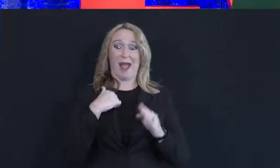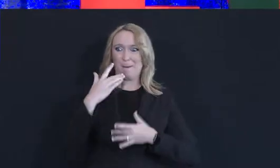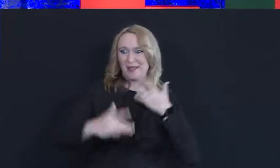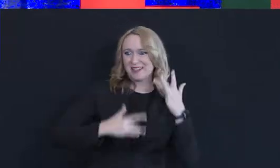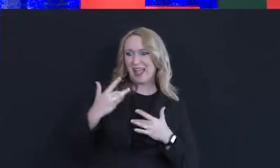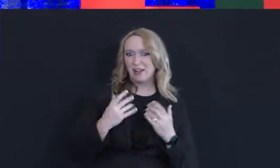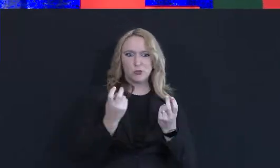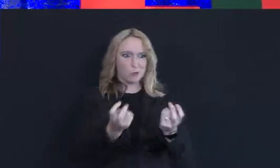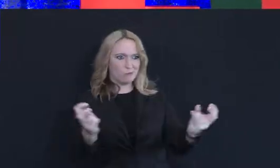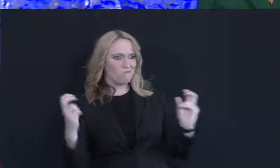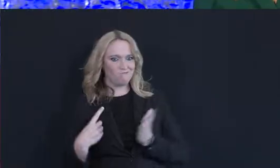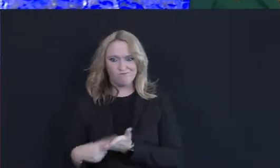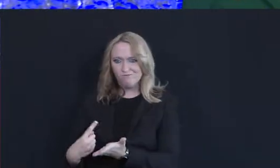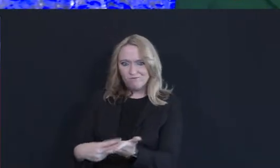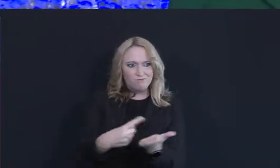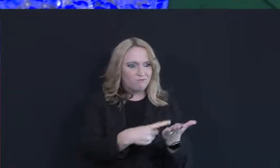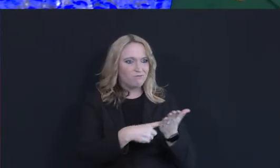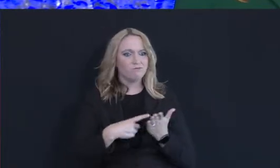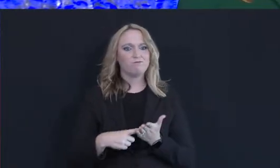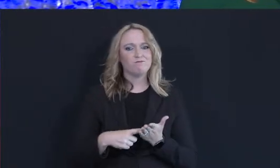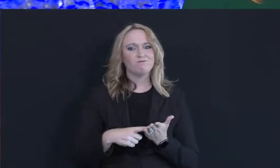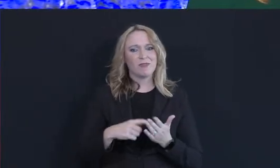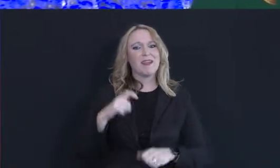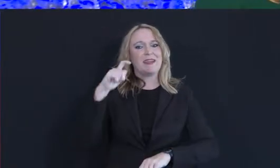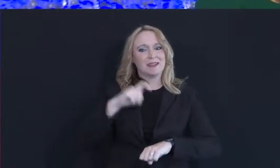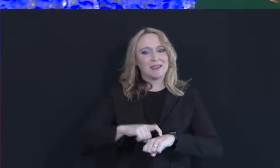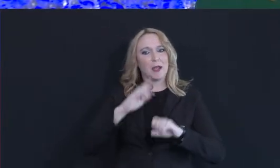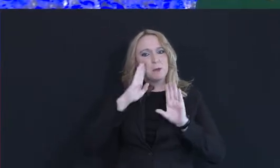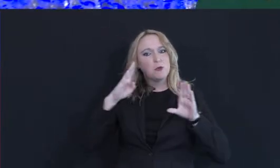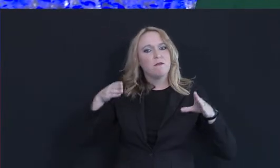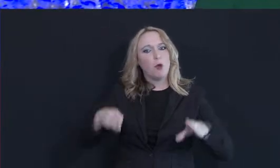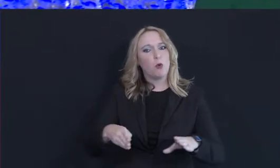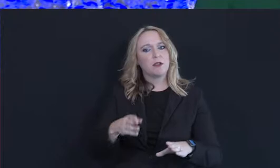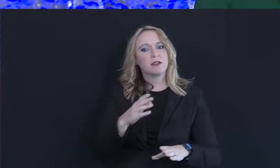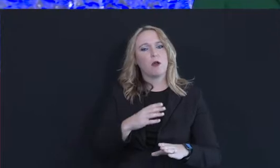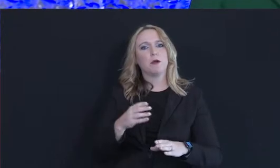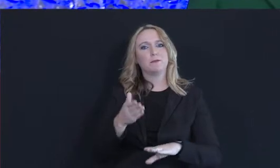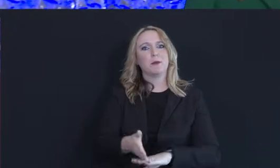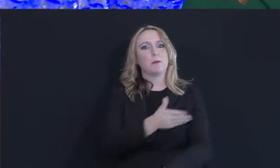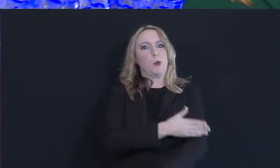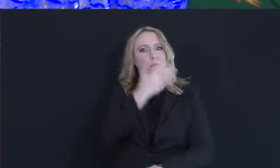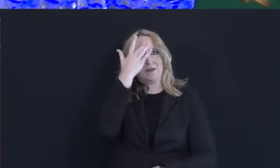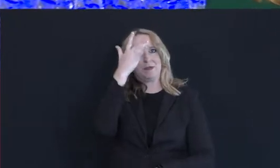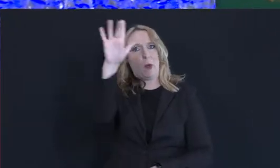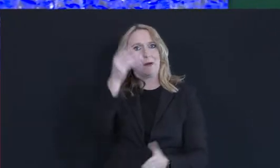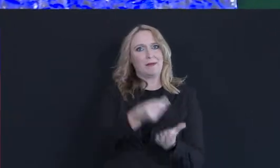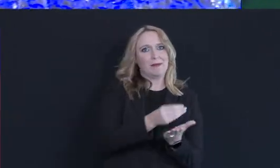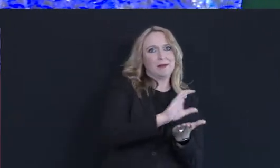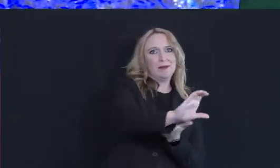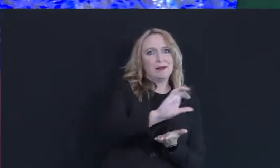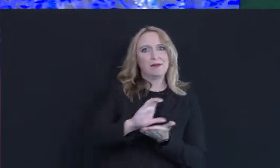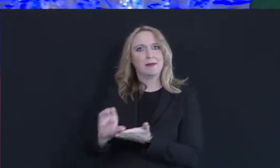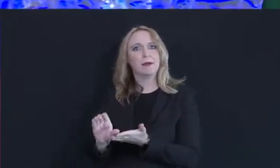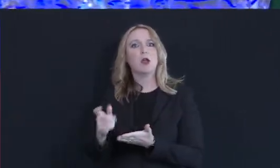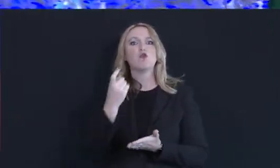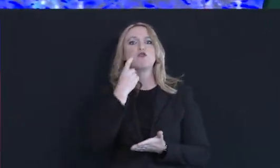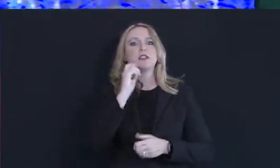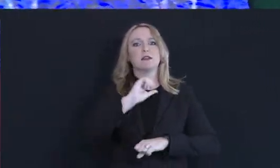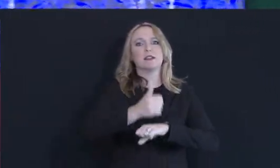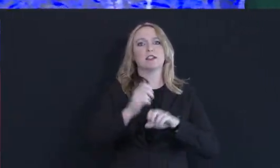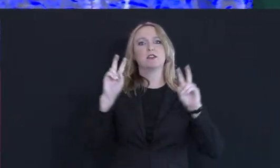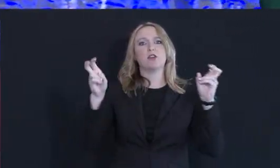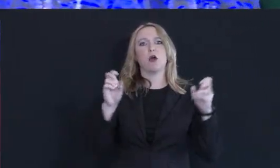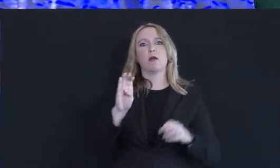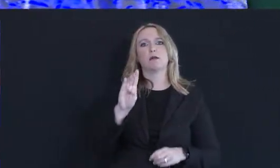Tarrant County legislative delegation to make smarter Investments for the Next Generation locally we formed a blue ribbon action committee really